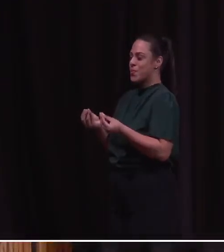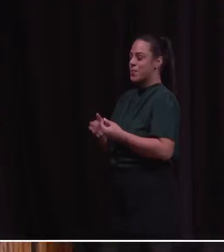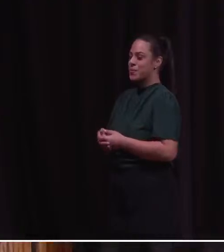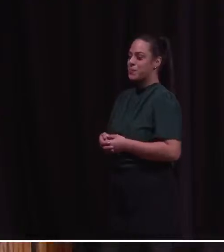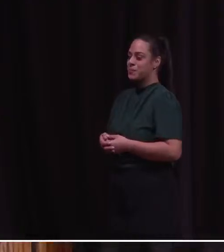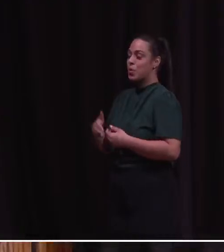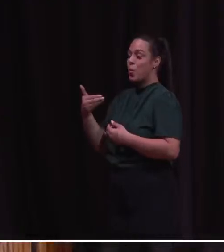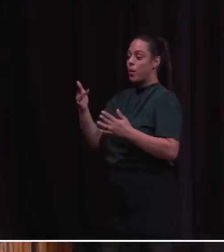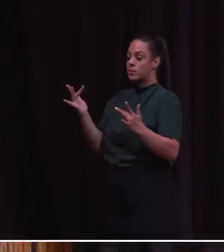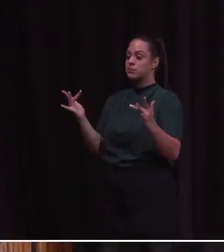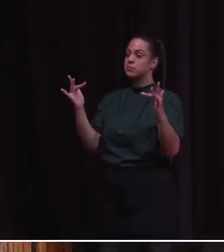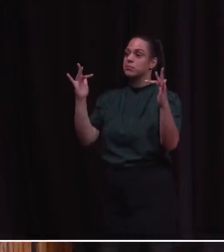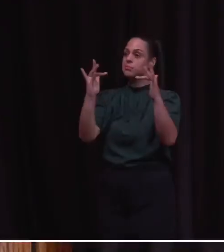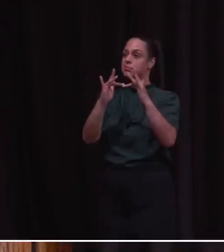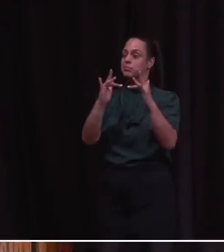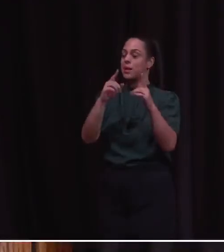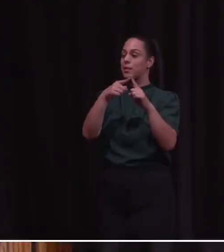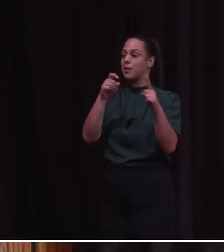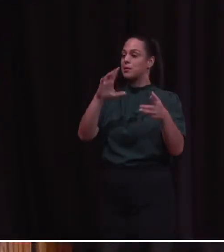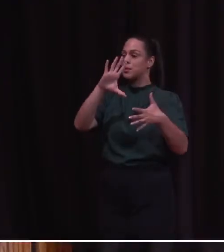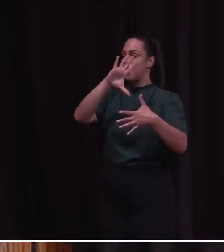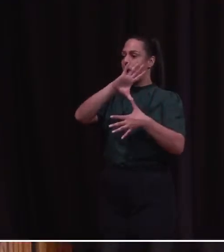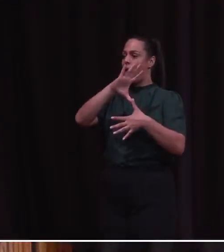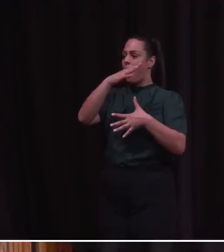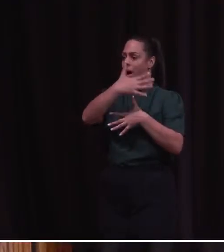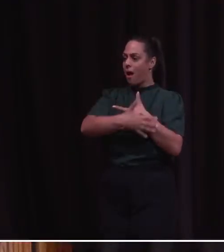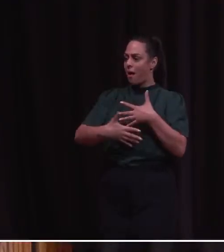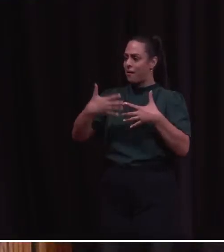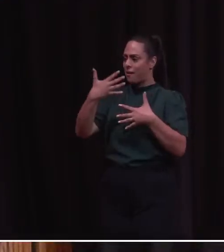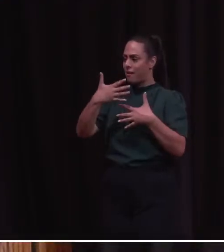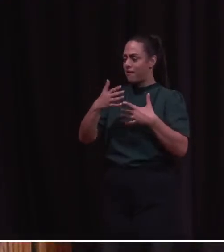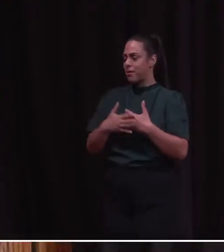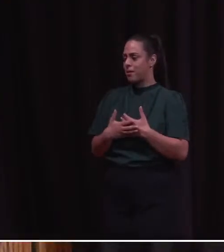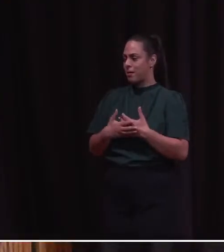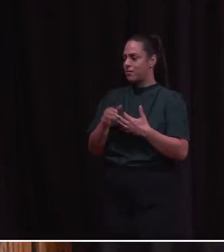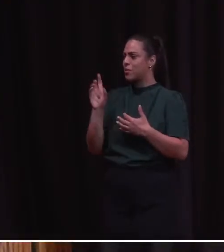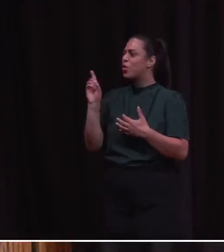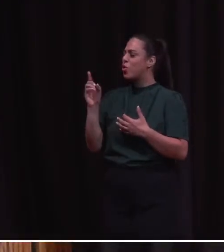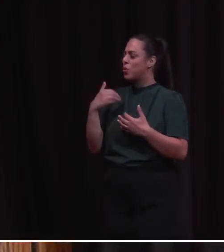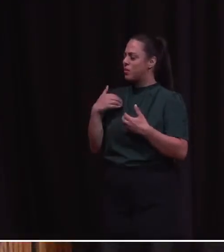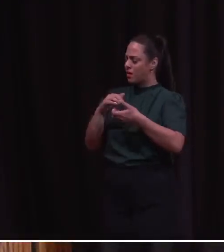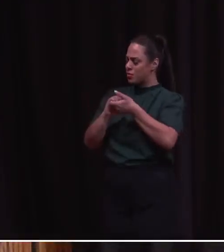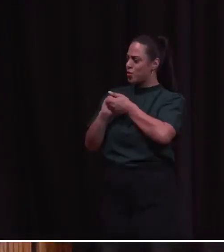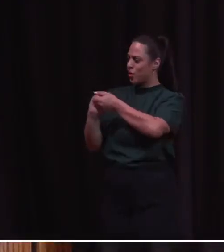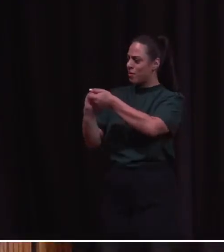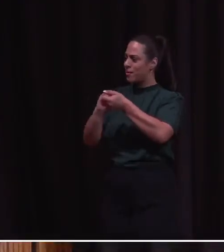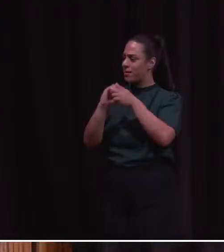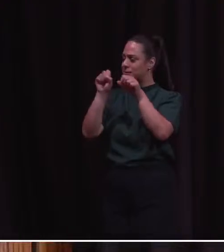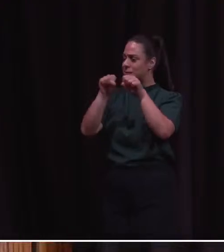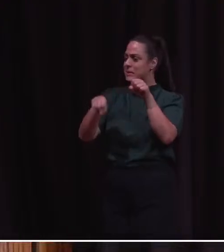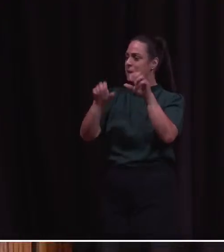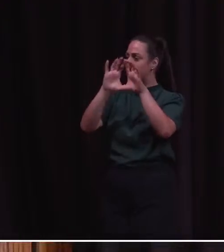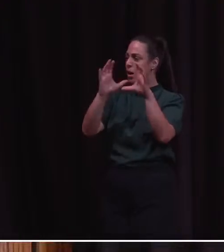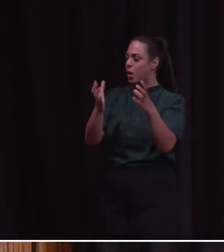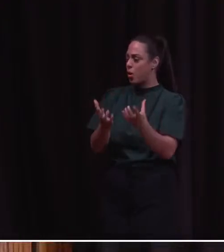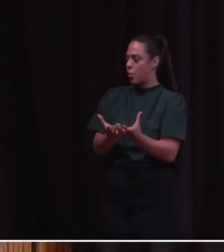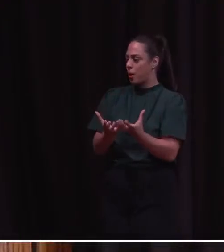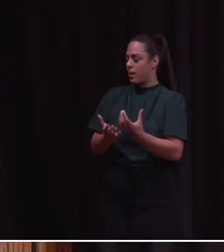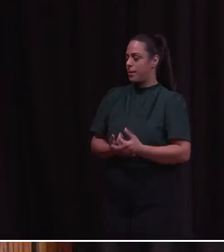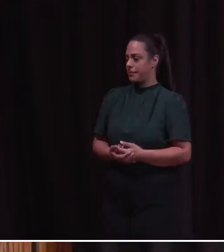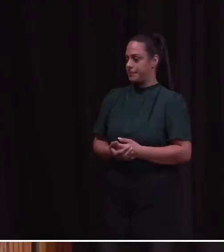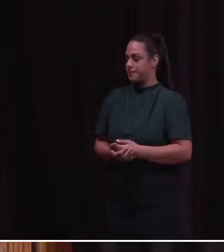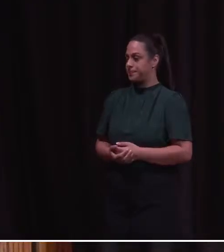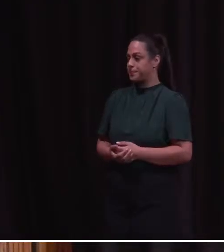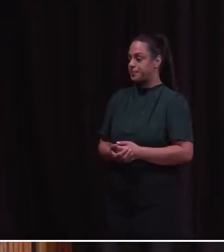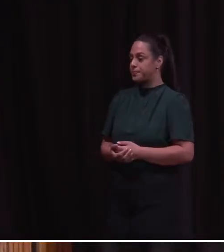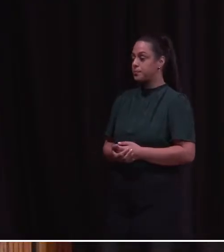them? Where's the solidarity from the global sisterhood? The Olympics are emblematic of